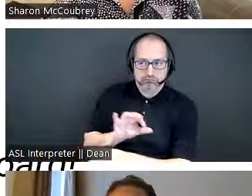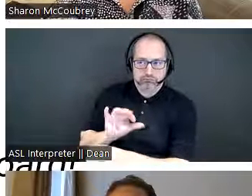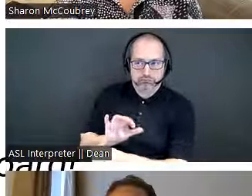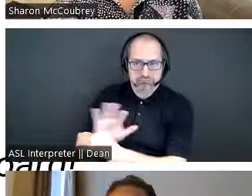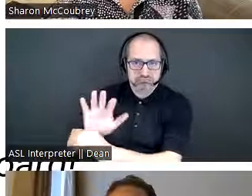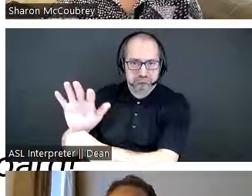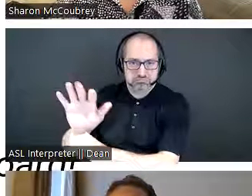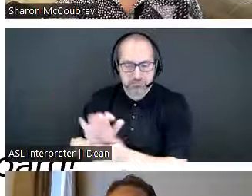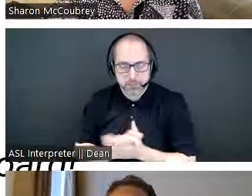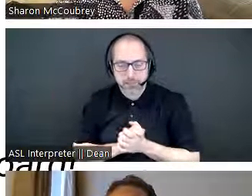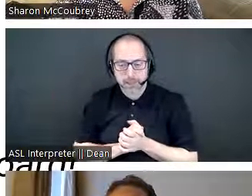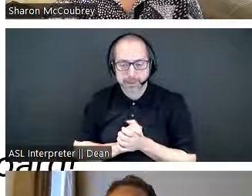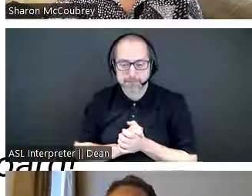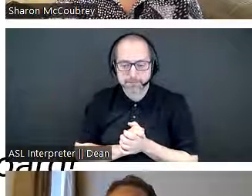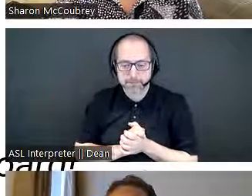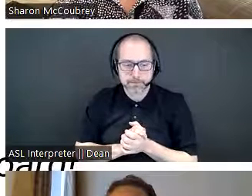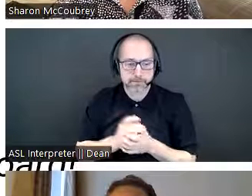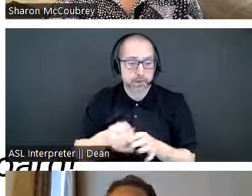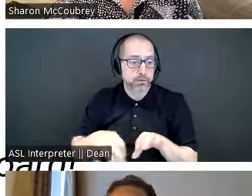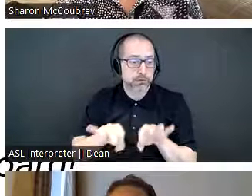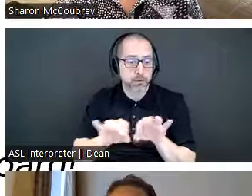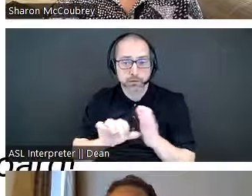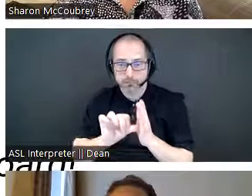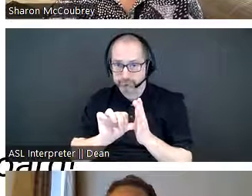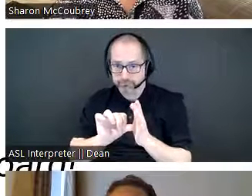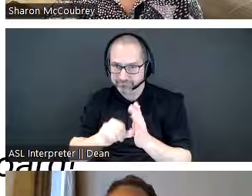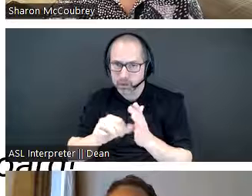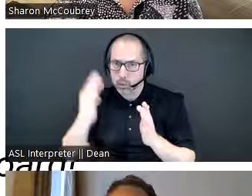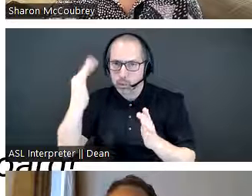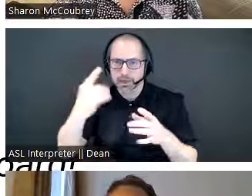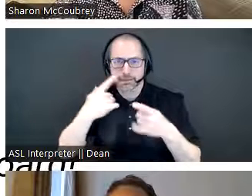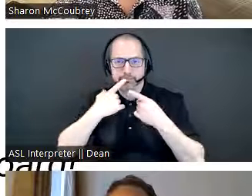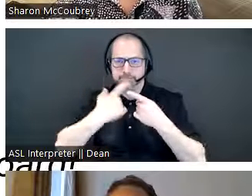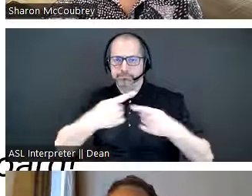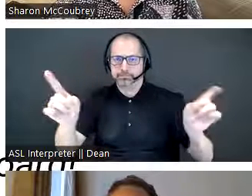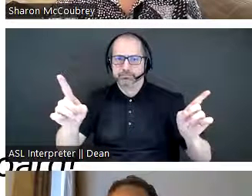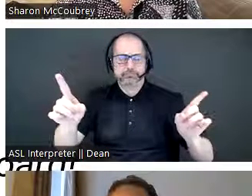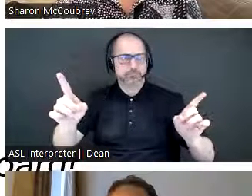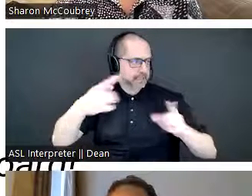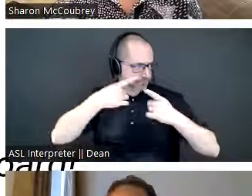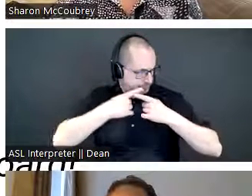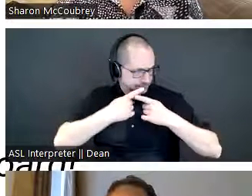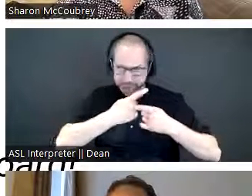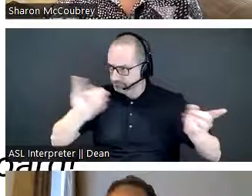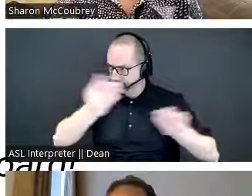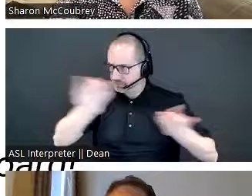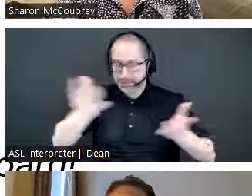be able to emphasize the importance of a declaration, it is a very good way to get the word